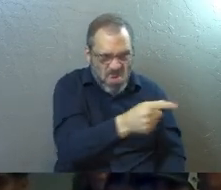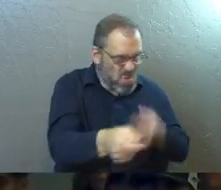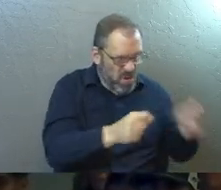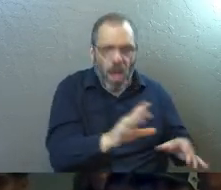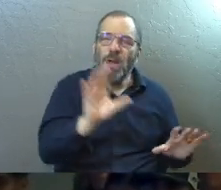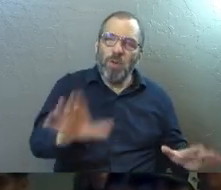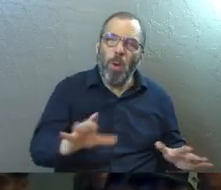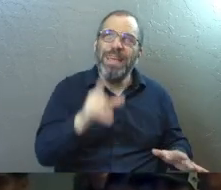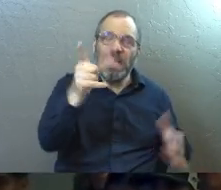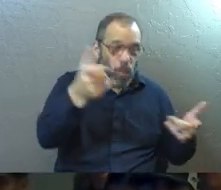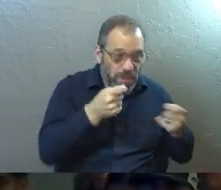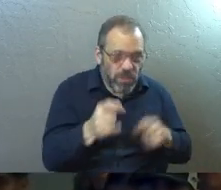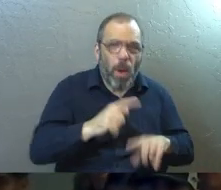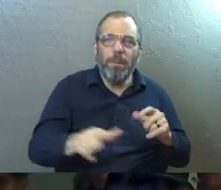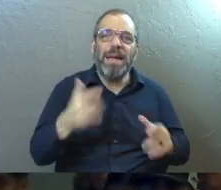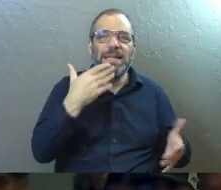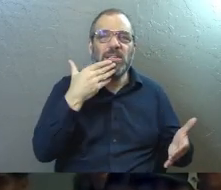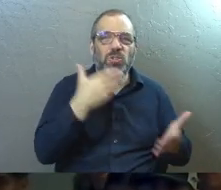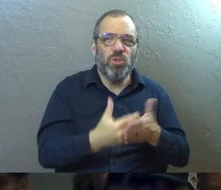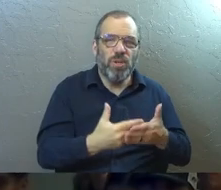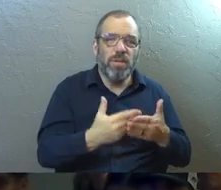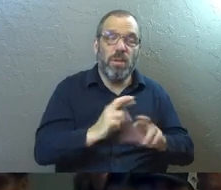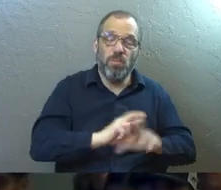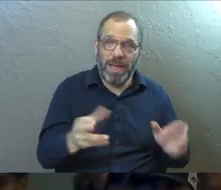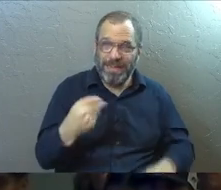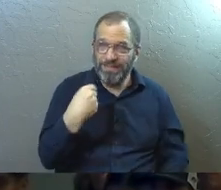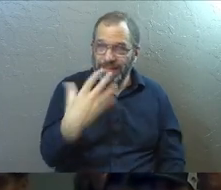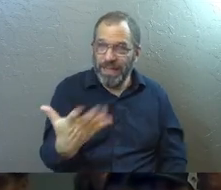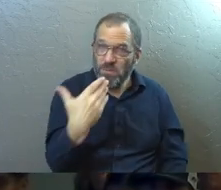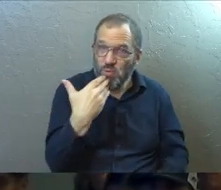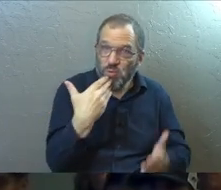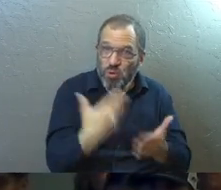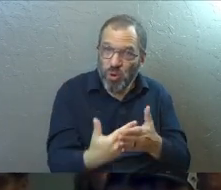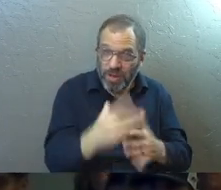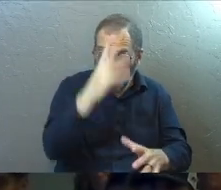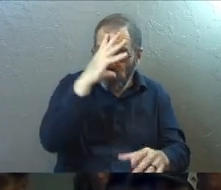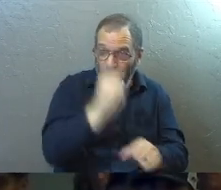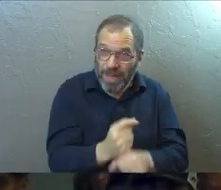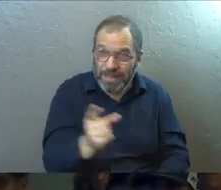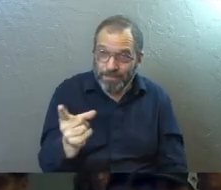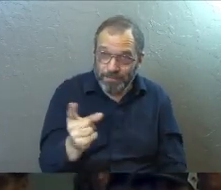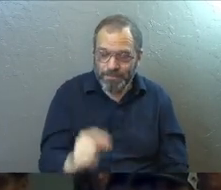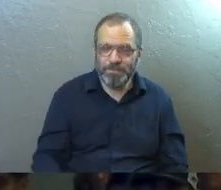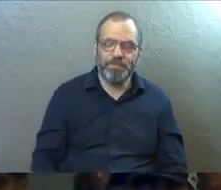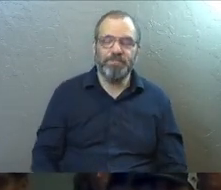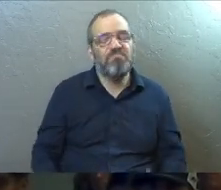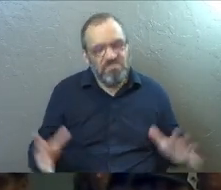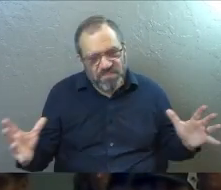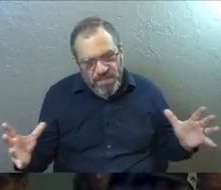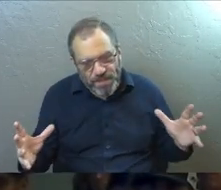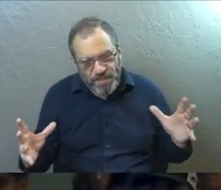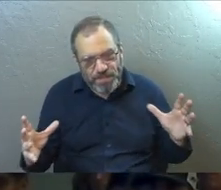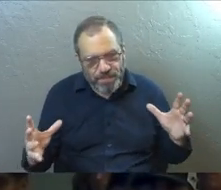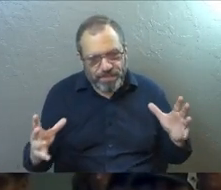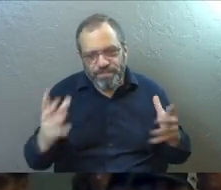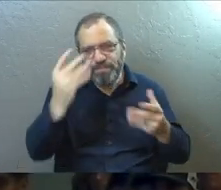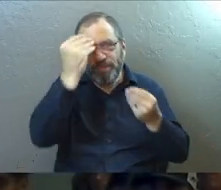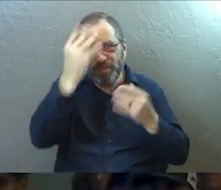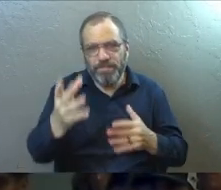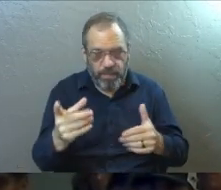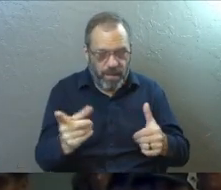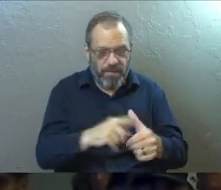control. He does want the control, but it's because he is good and has got good things for me. And he's calling me to trust him with it all, right? So I've got to